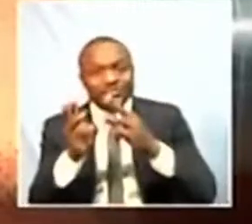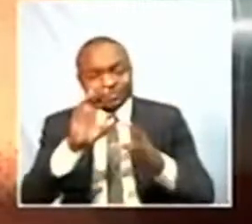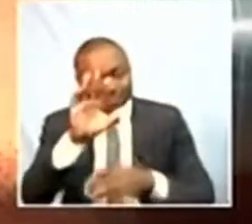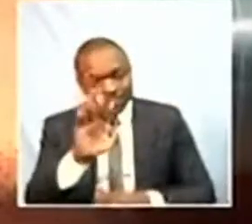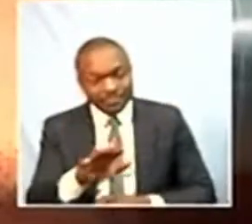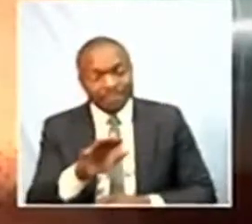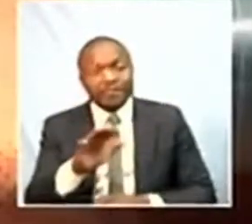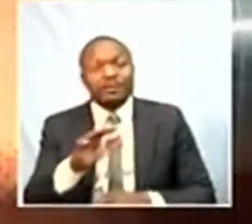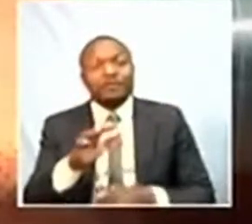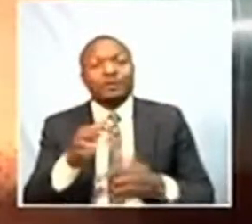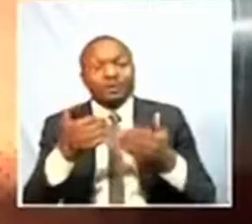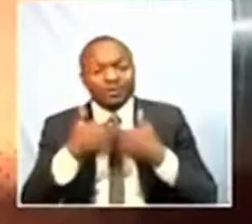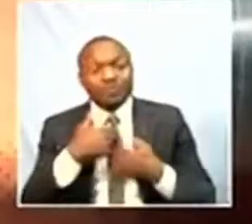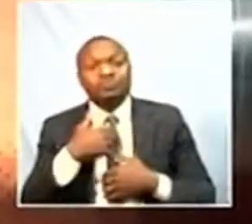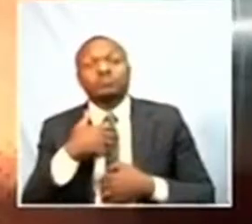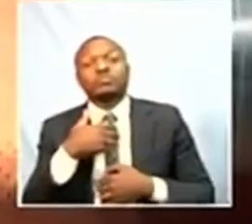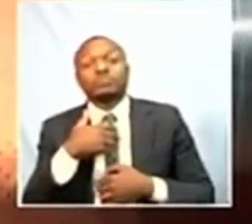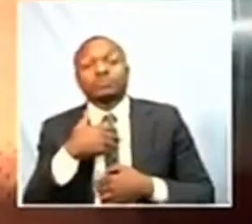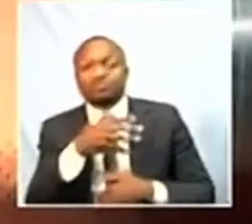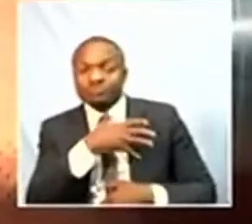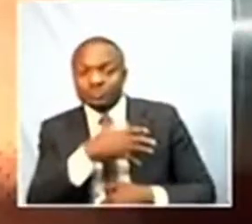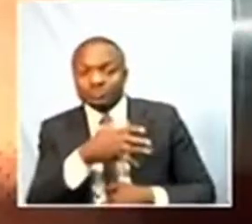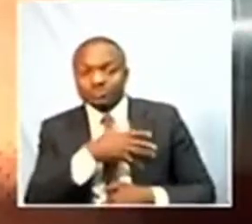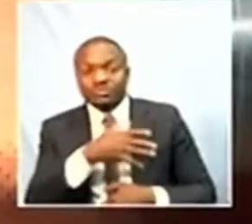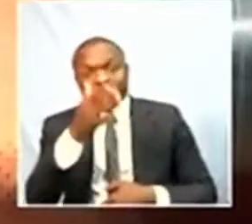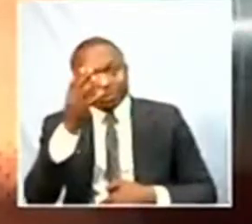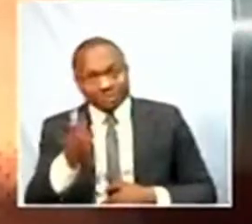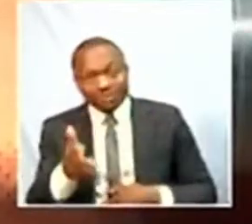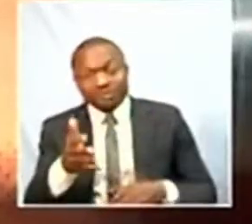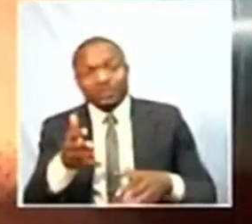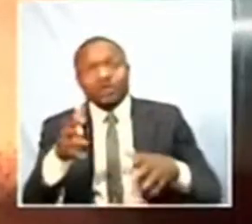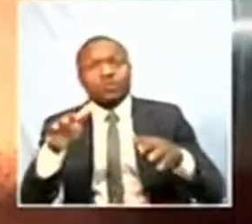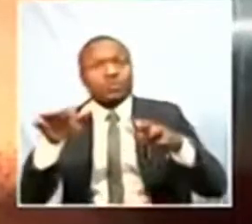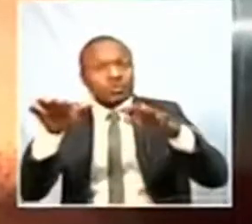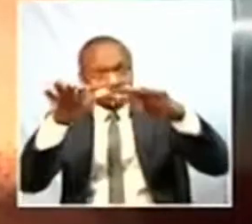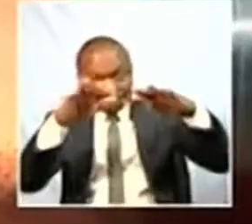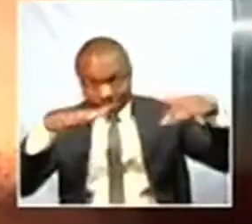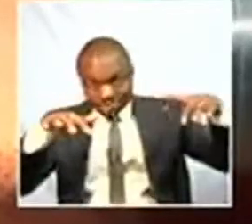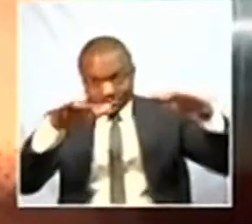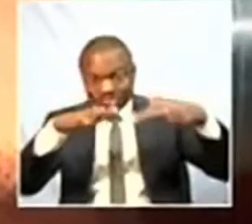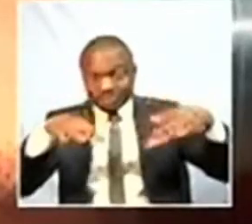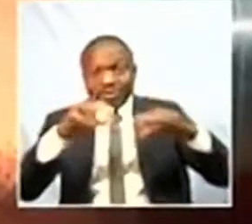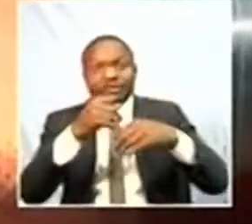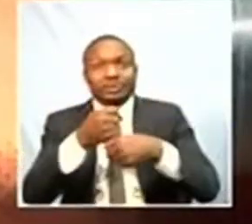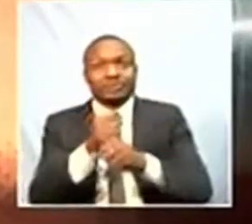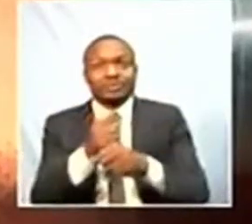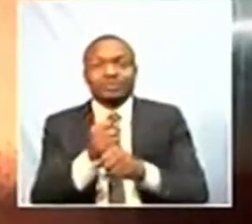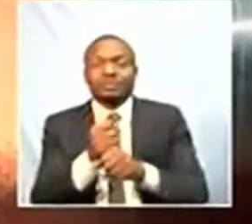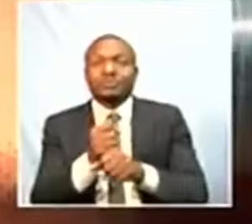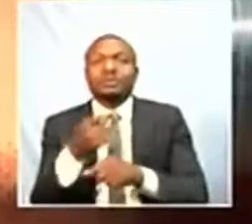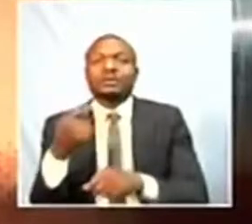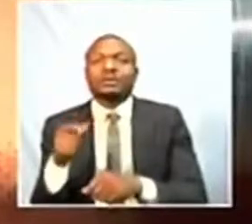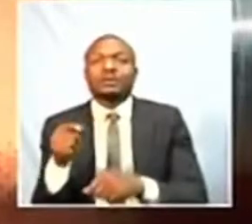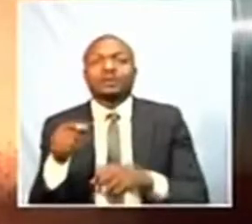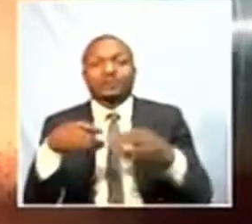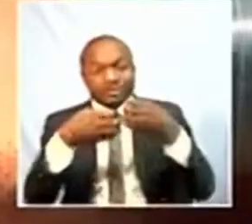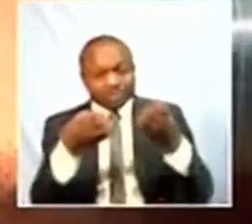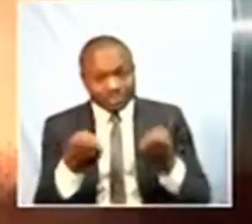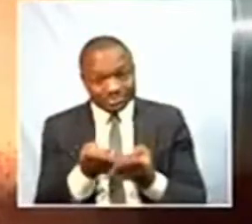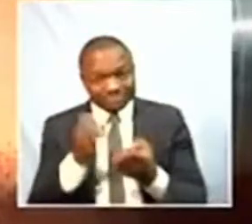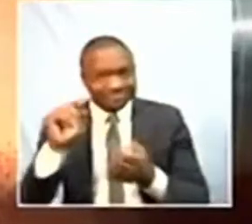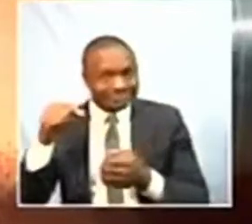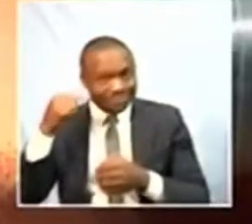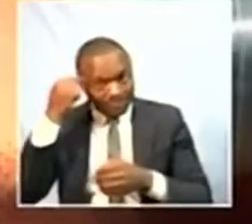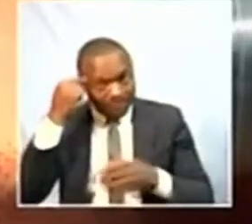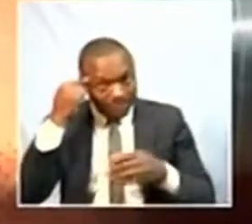we'll have oxygen that will fix up the ozone layer, of which will maintain a clean and green environment. When the governments,